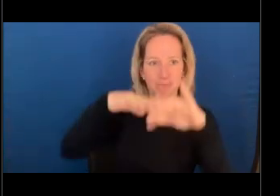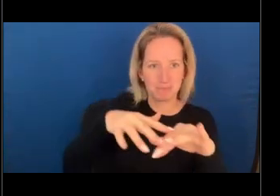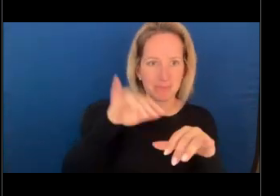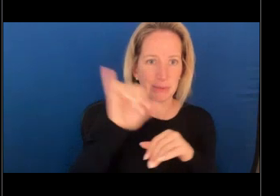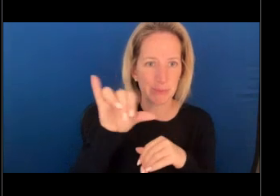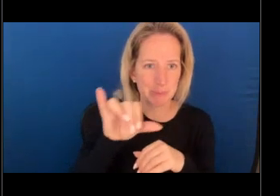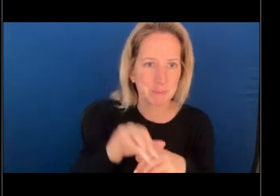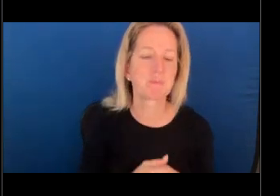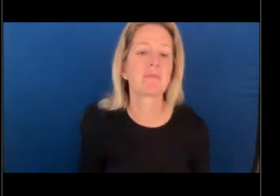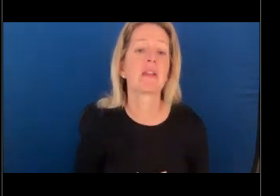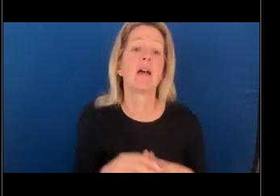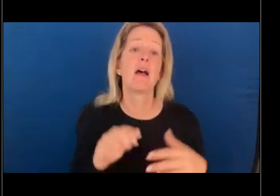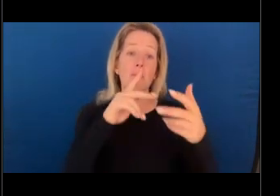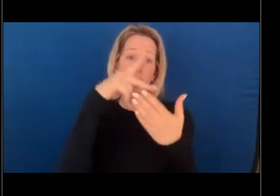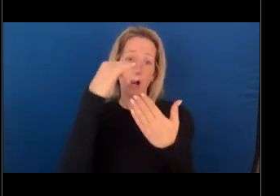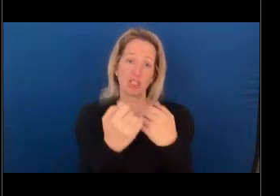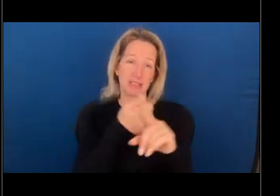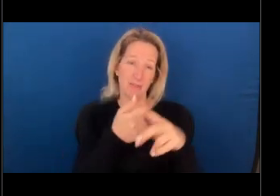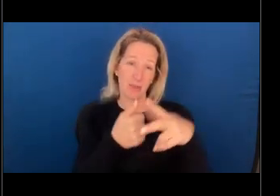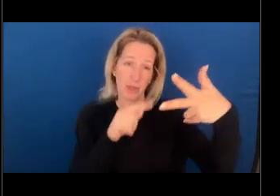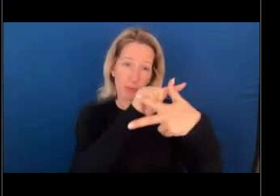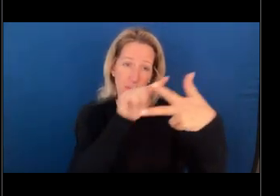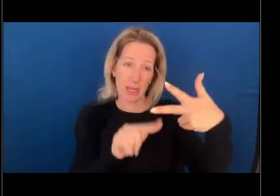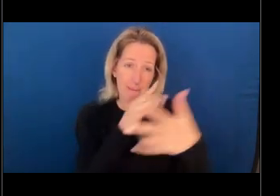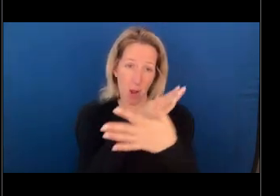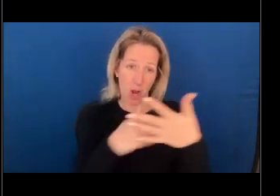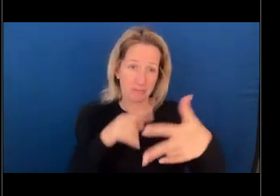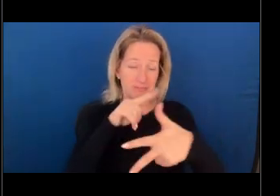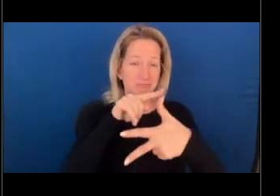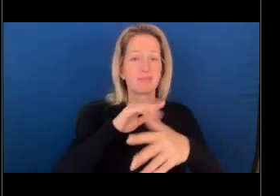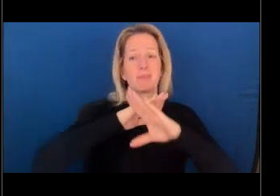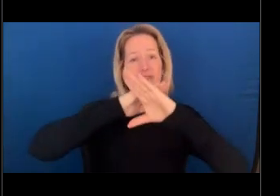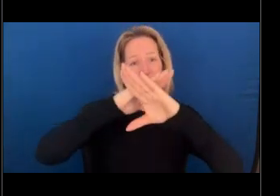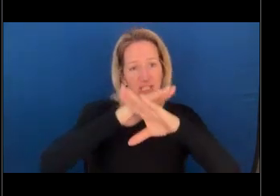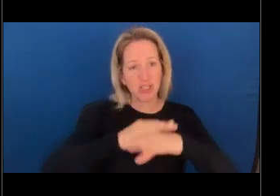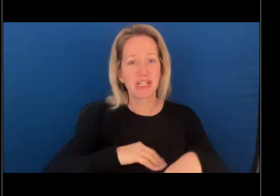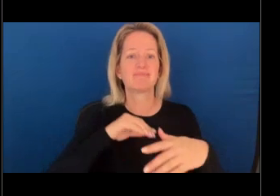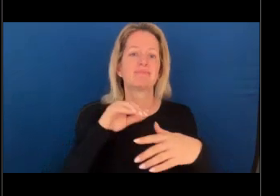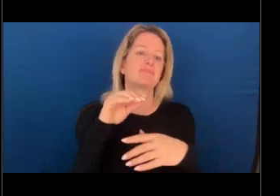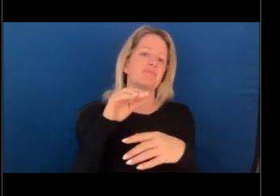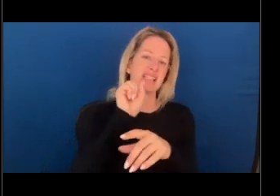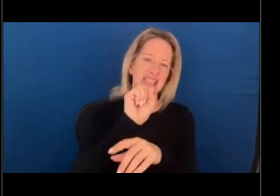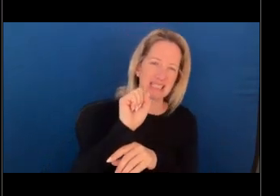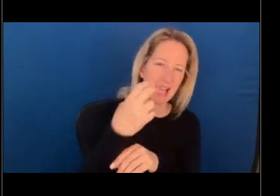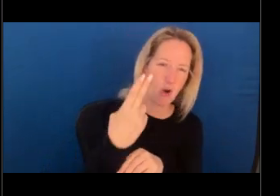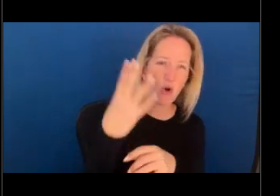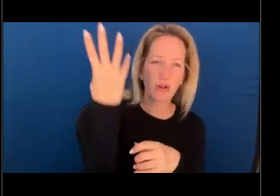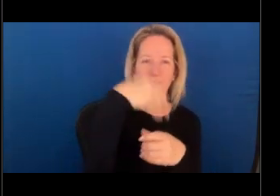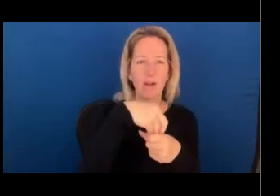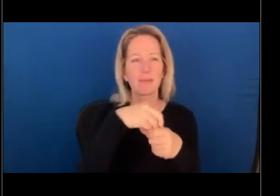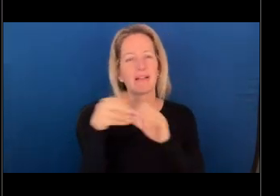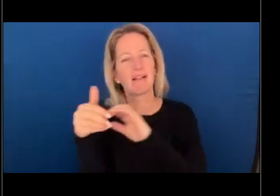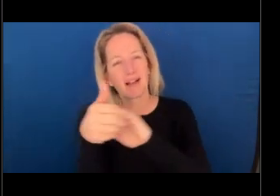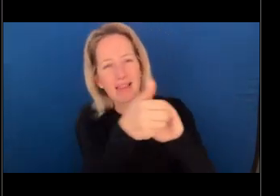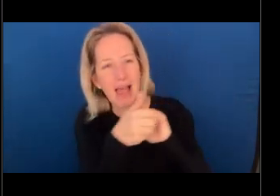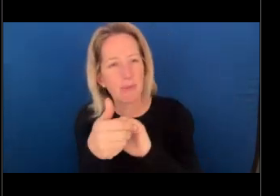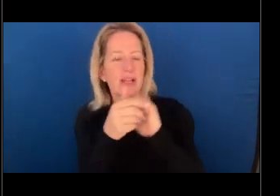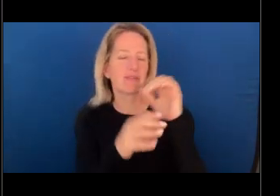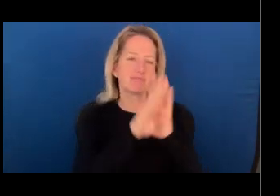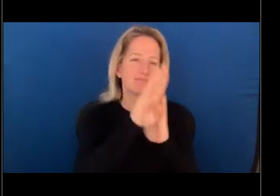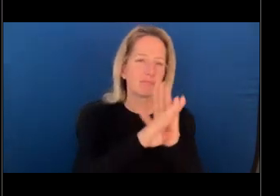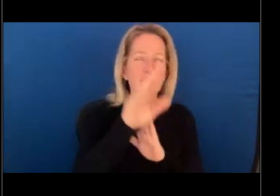components. First is prevention. This involves a lot of stakeholder engagement and collaborative development of policies that